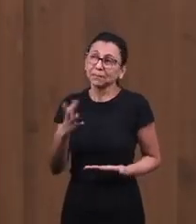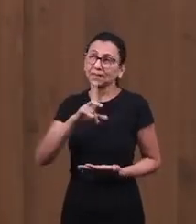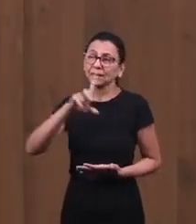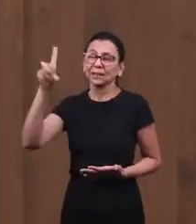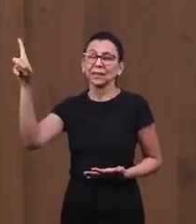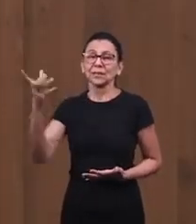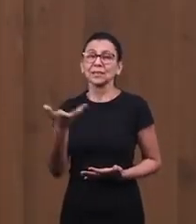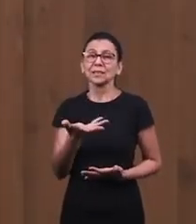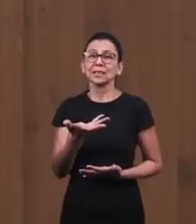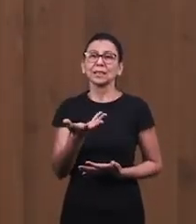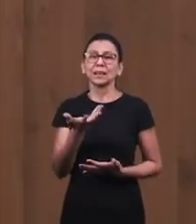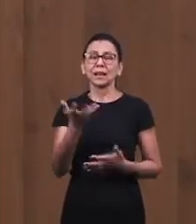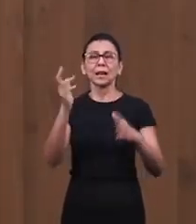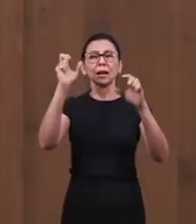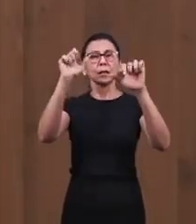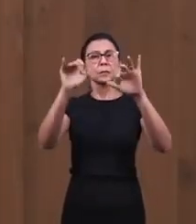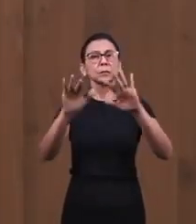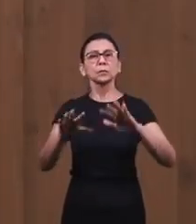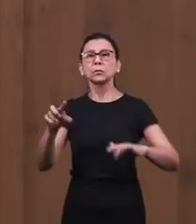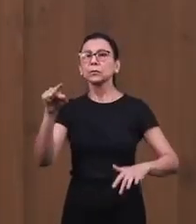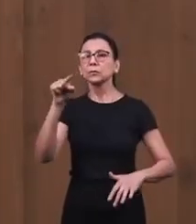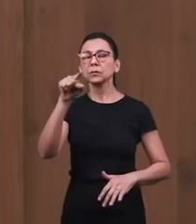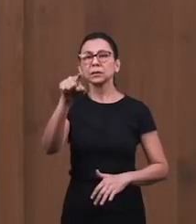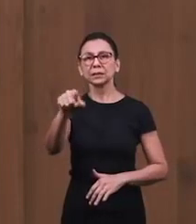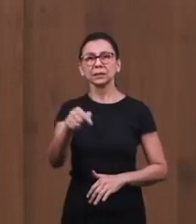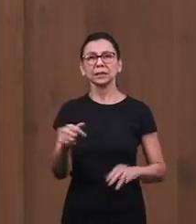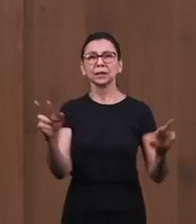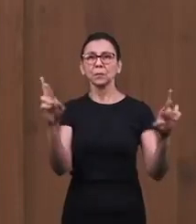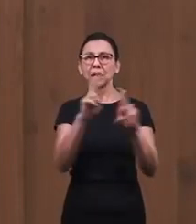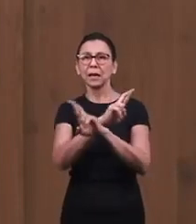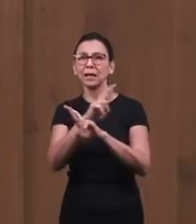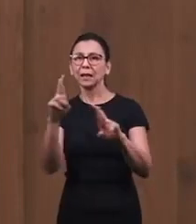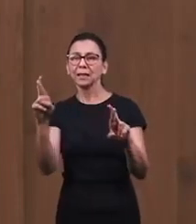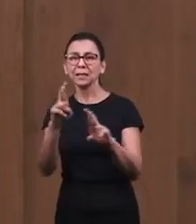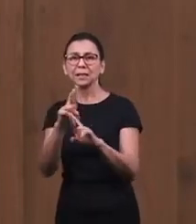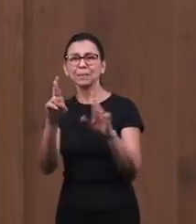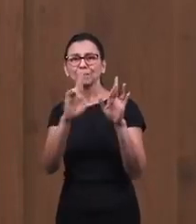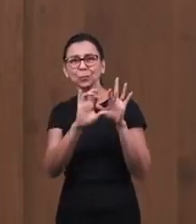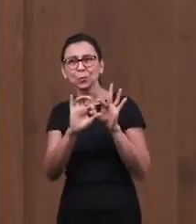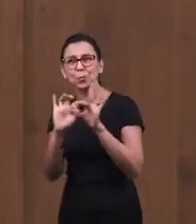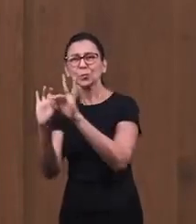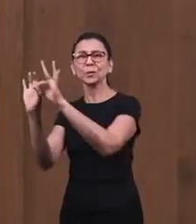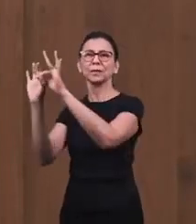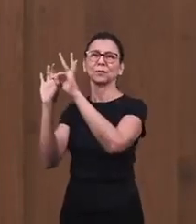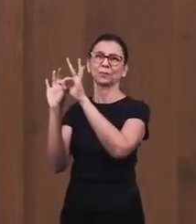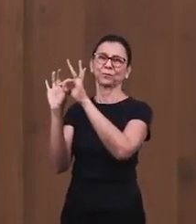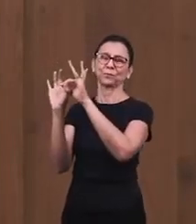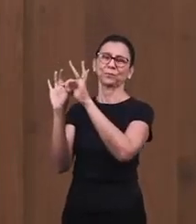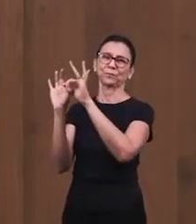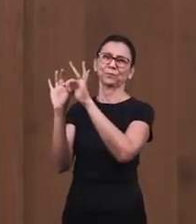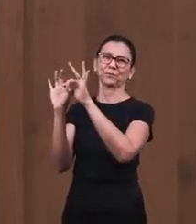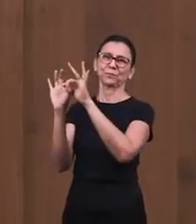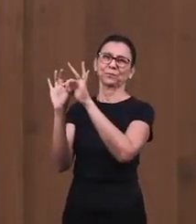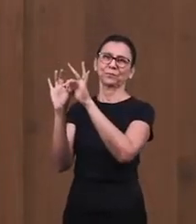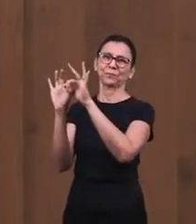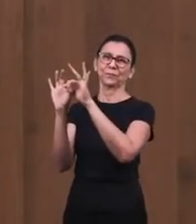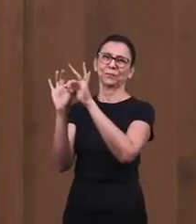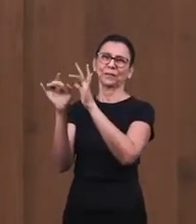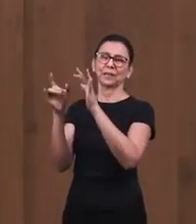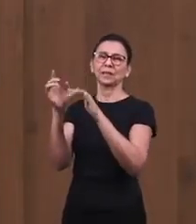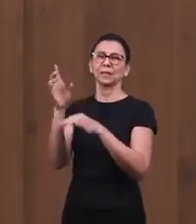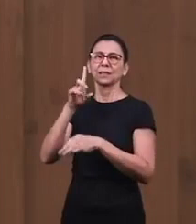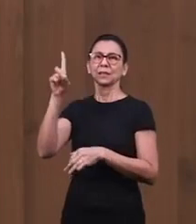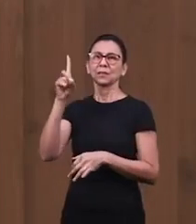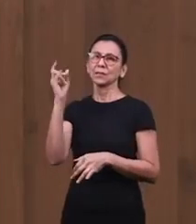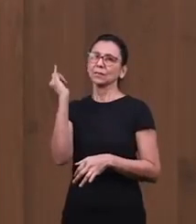it is to be directed by the Lord, he wants to restore this friendship with you. He wants you to know him. He wants to speak to